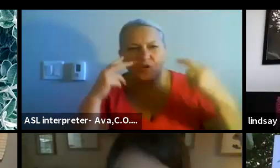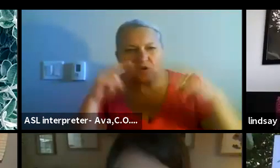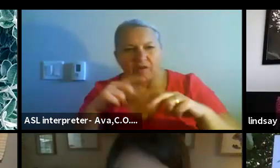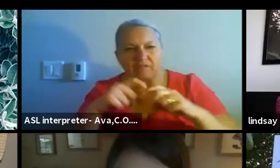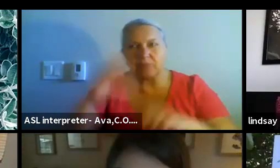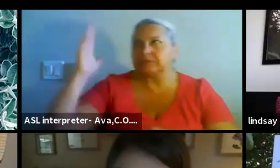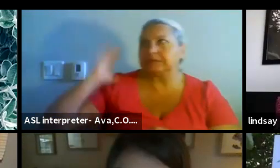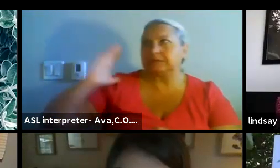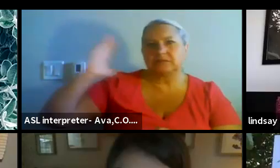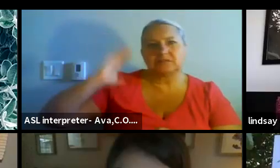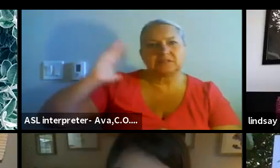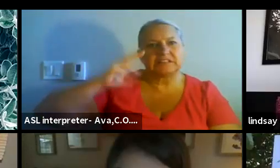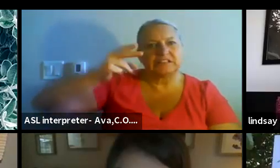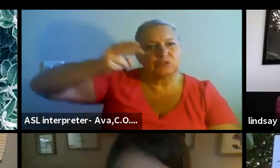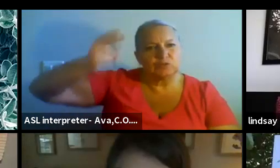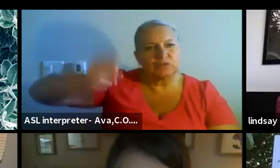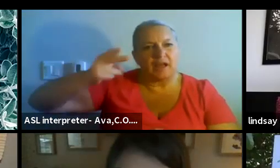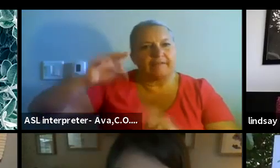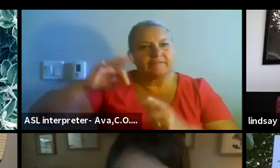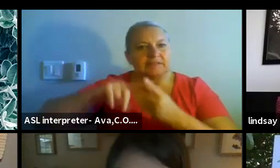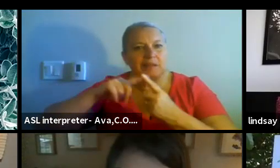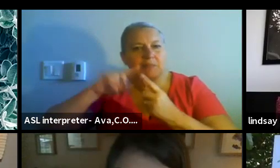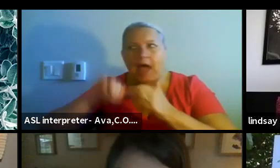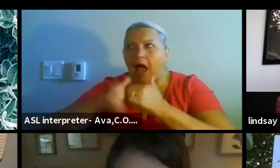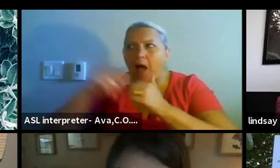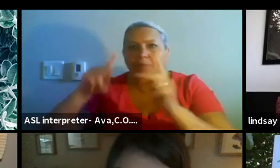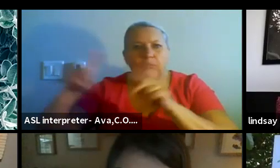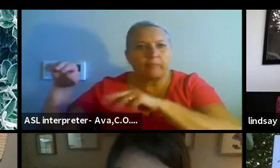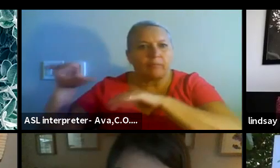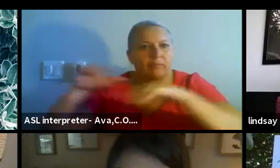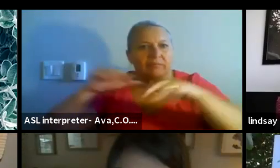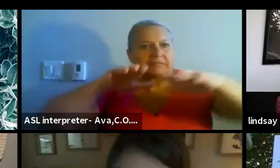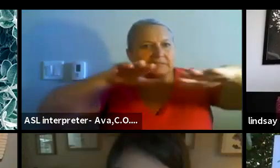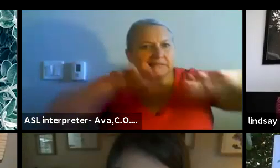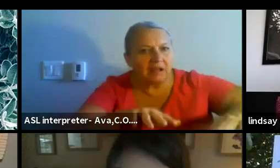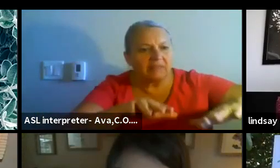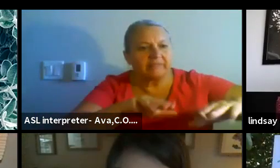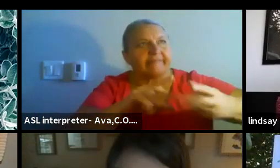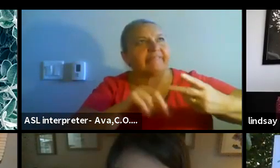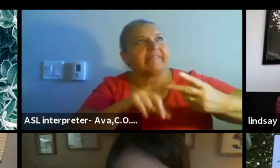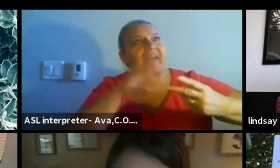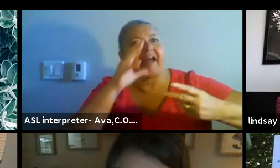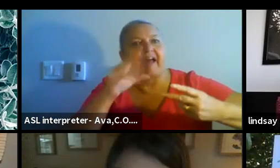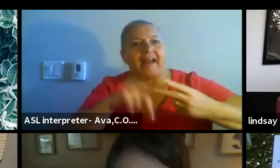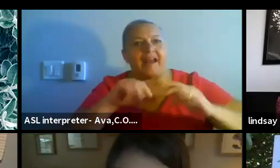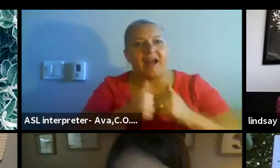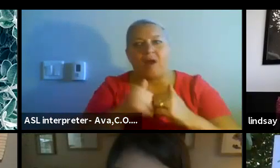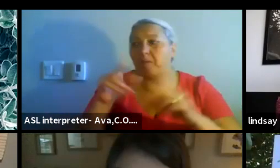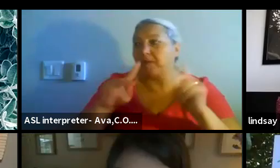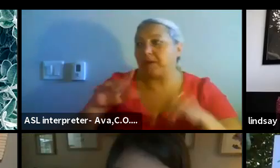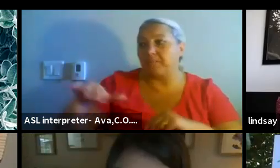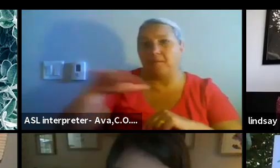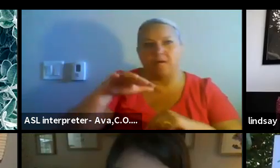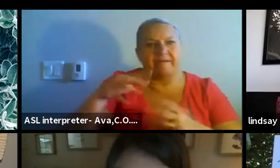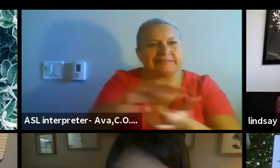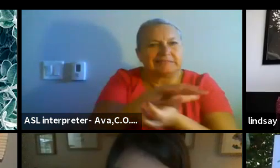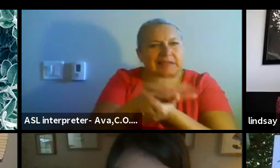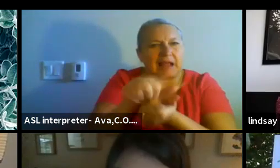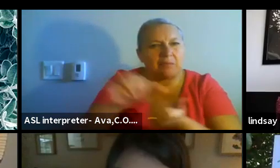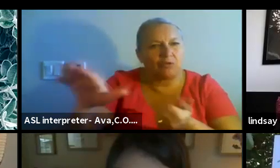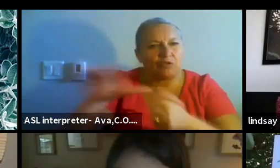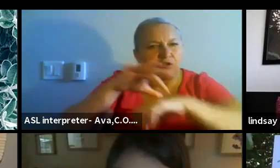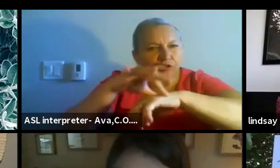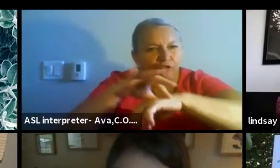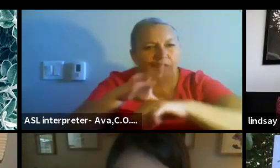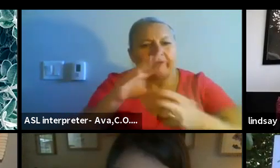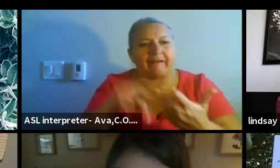to long suppressed histories, buried waterways, silenced voices, and wounded earth.